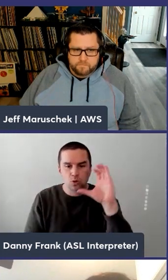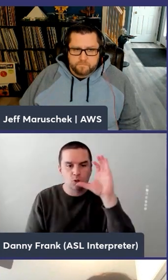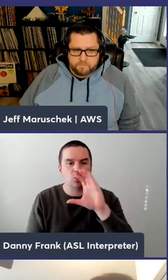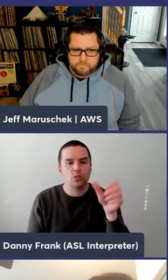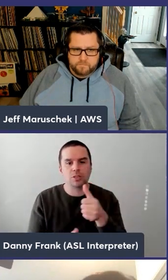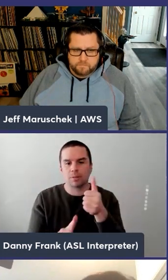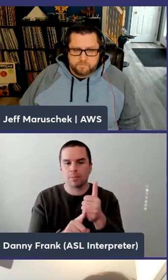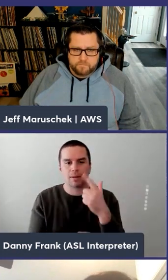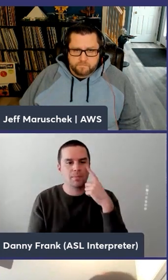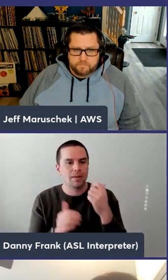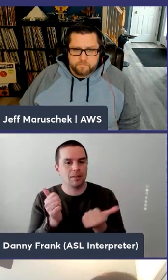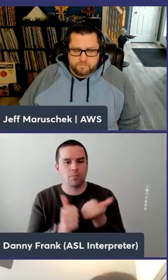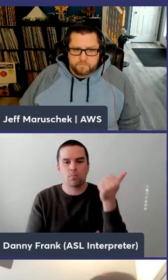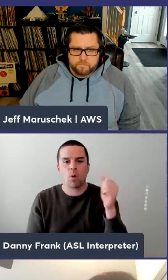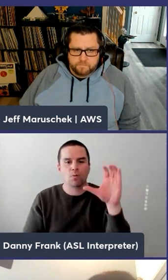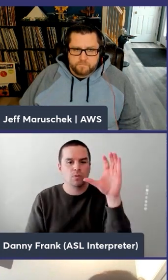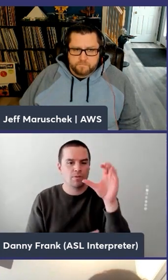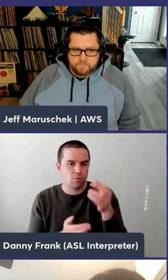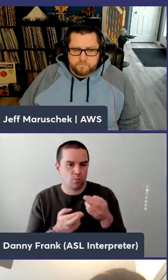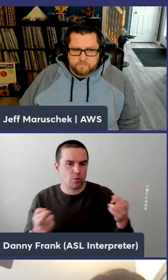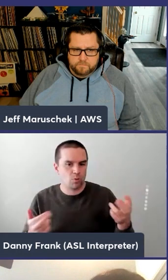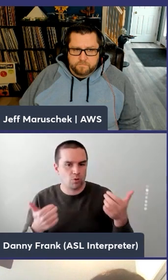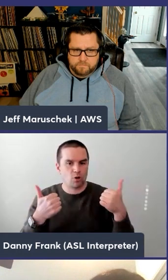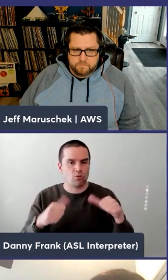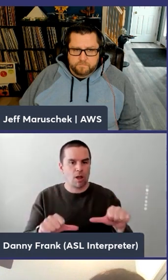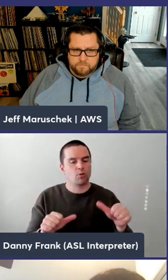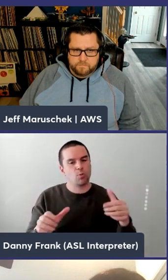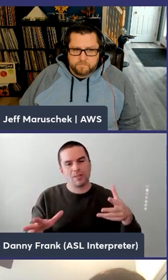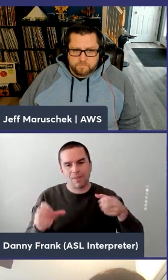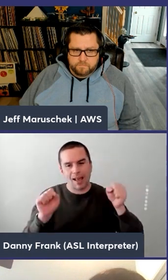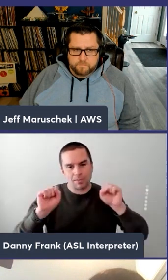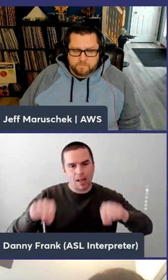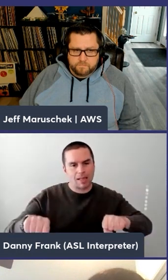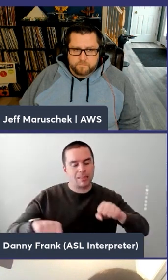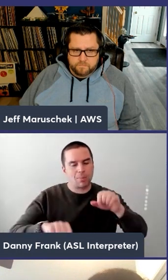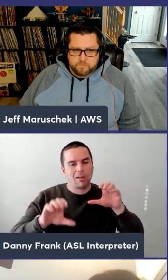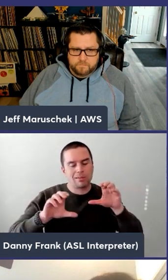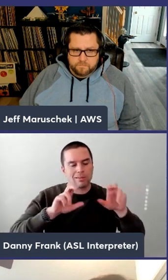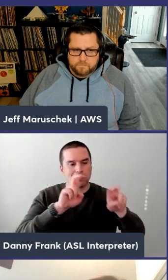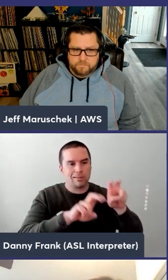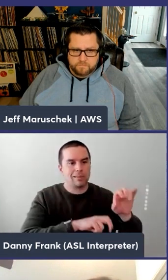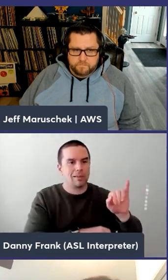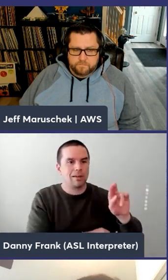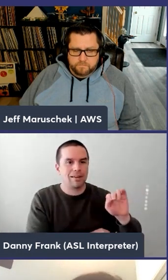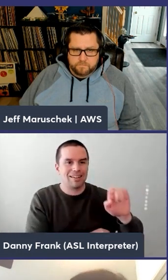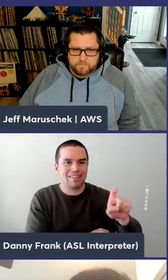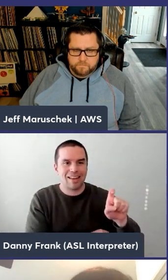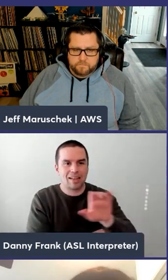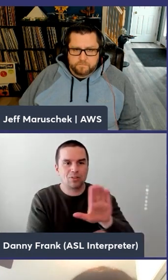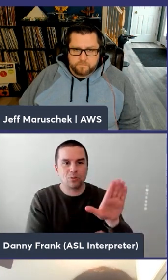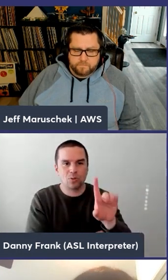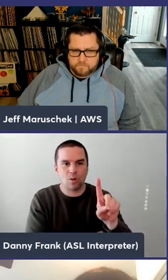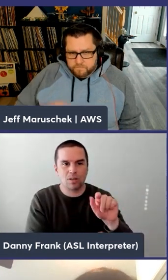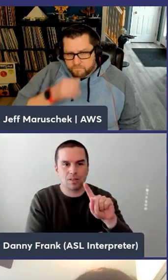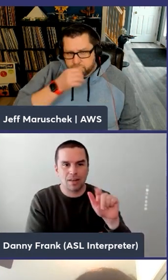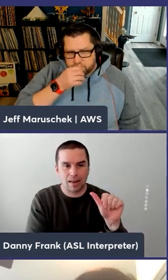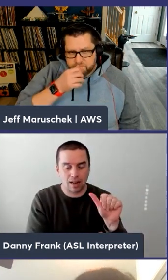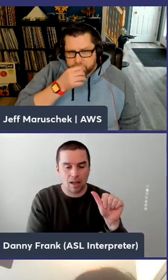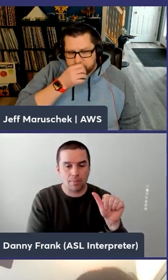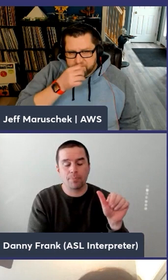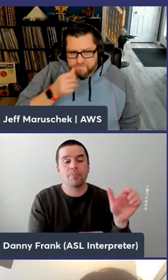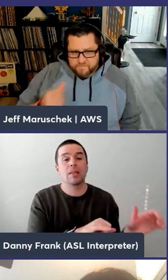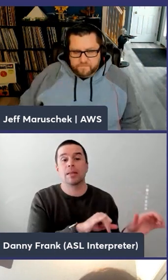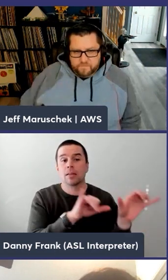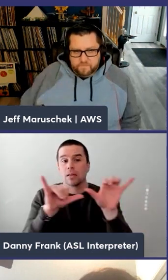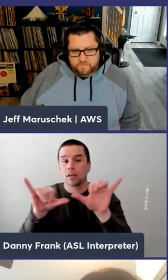to basically as quickly as possible index the data, right? Similarly, in search world, we see